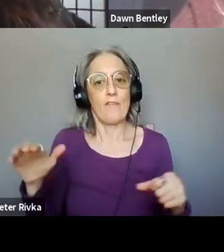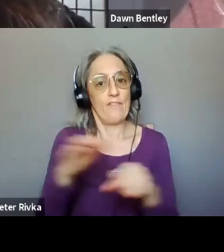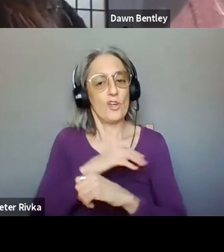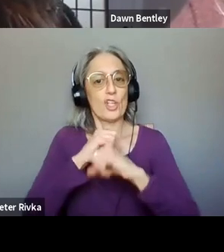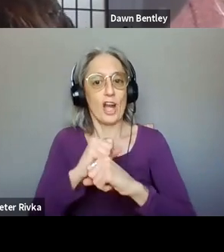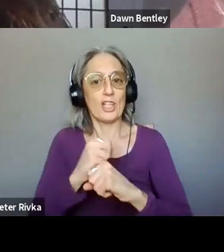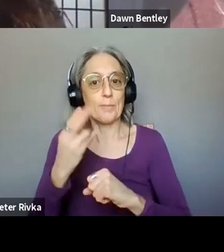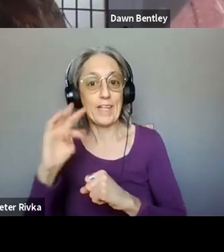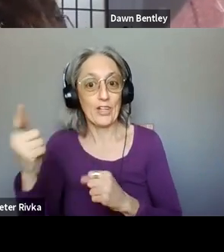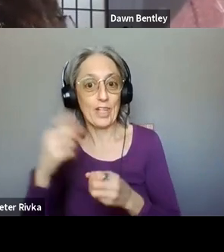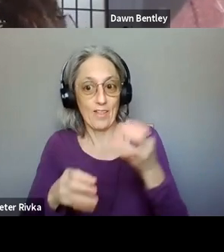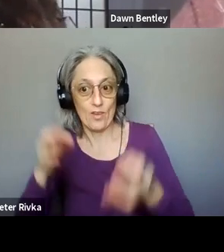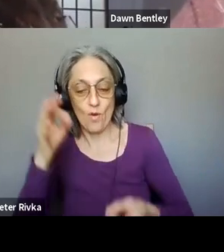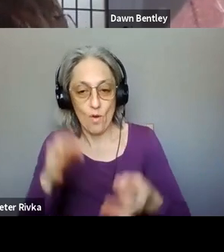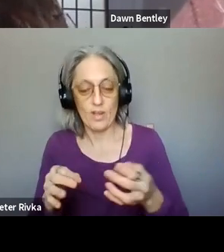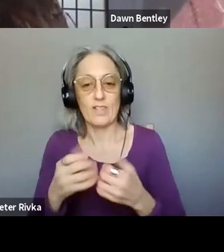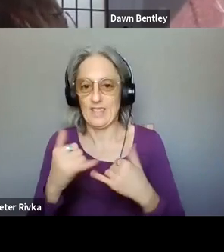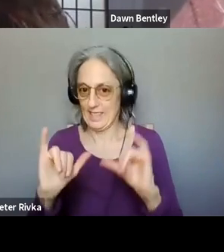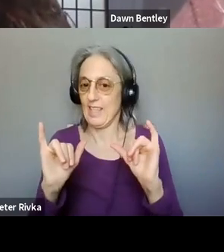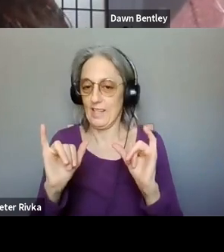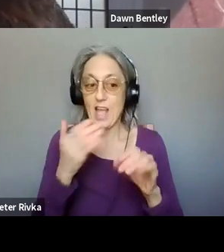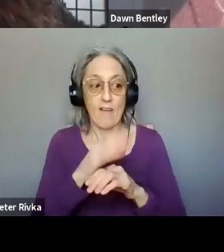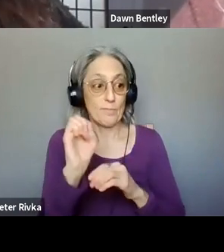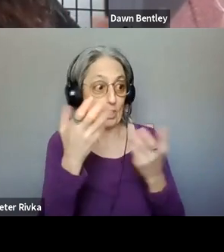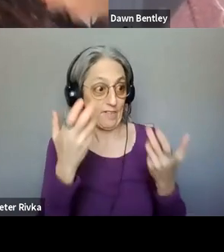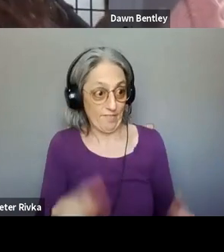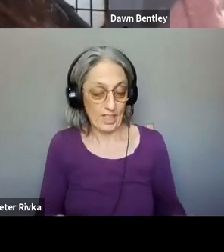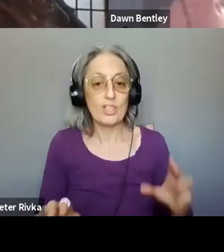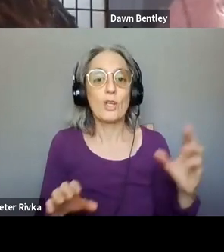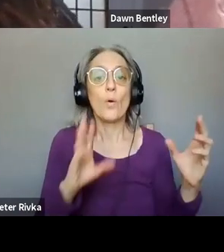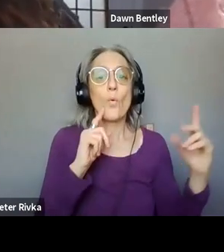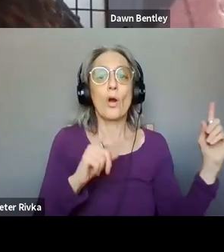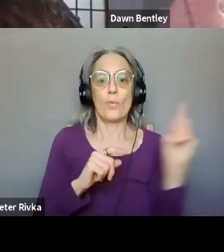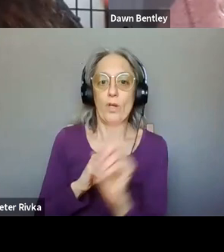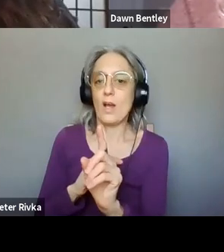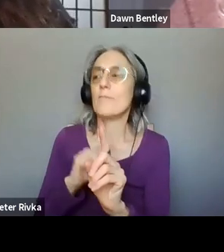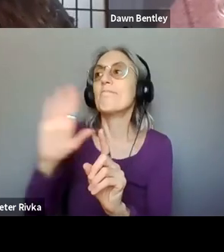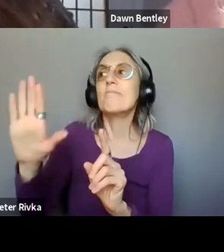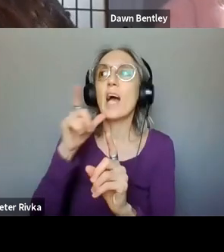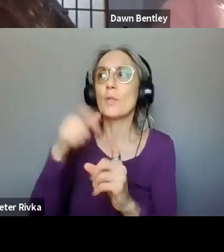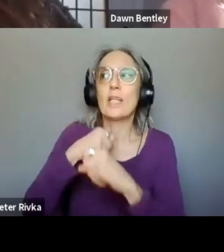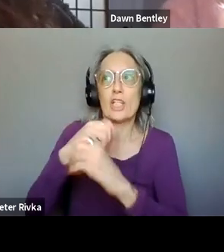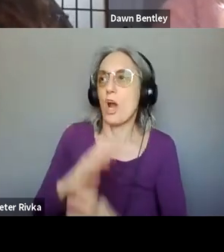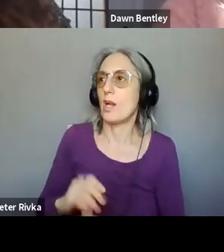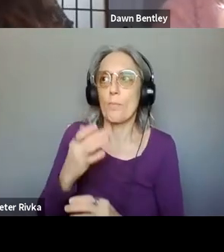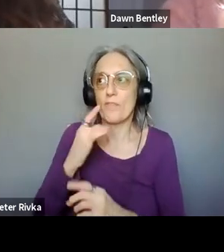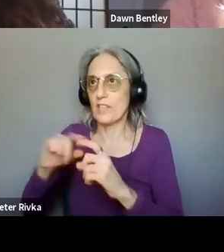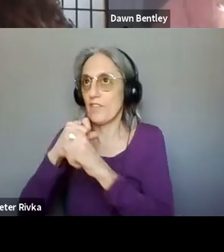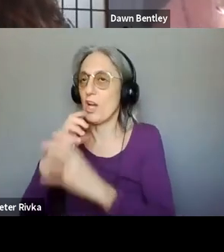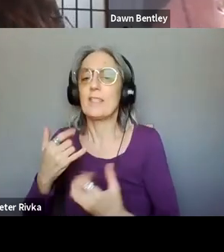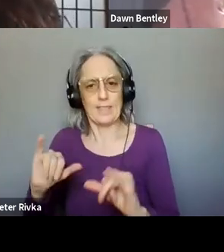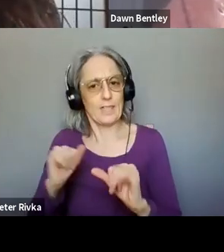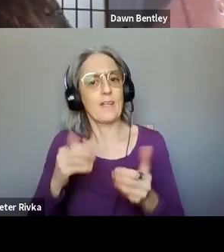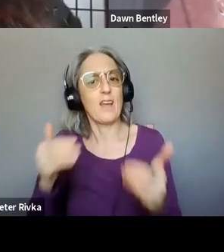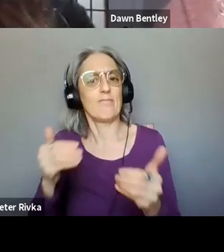determination where the ward has the opportunity to present their case and explain why they don't need a guardian or why they would prefer a different guardian be